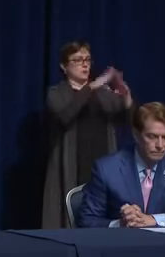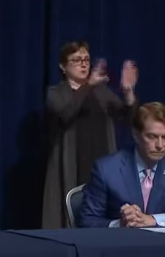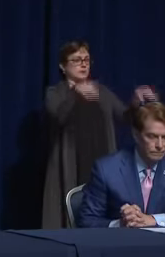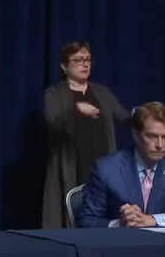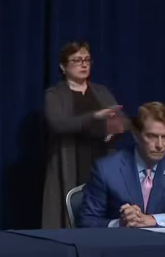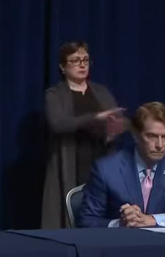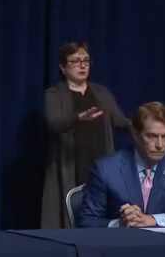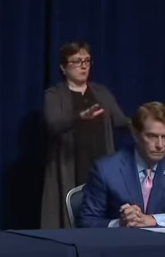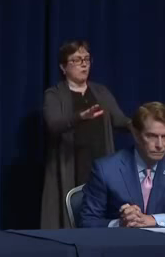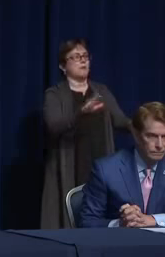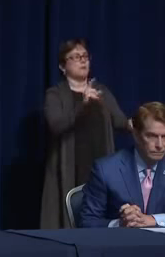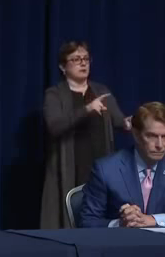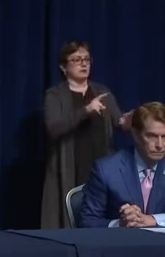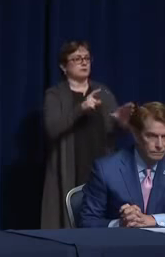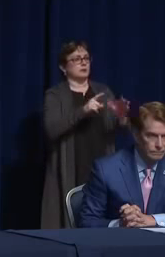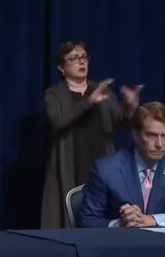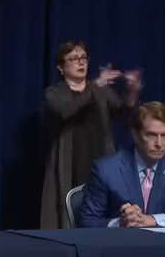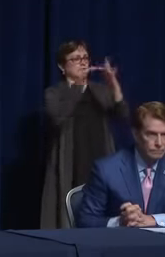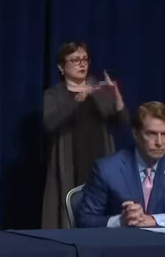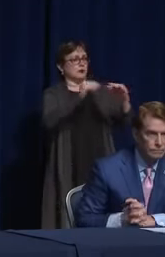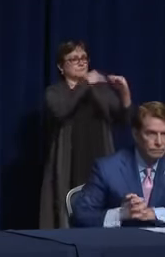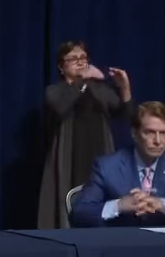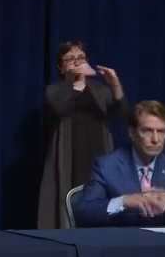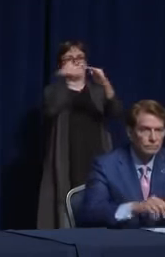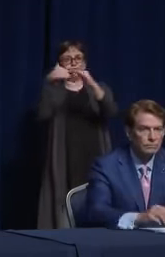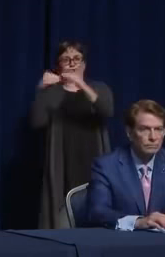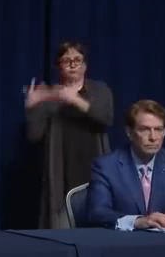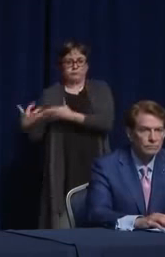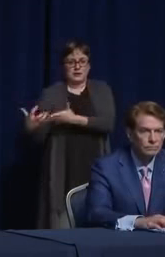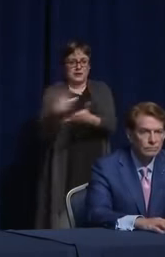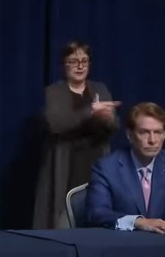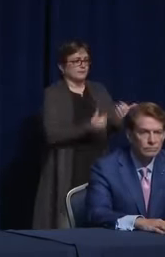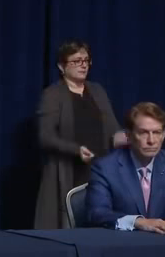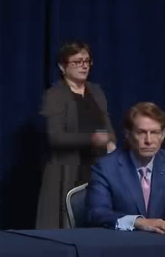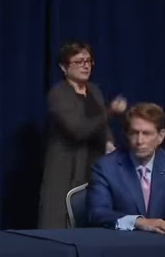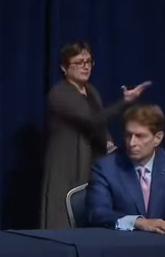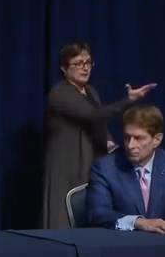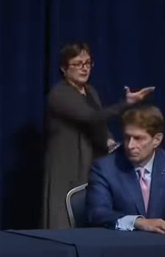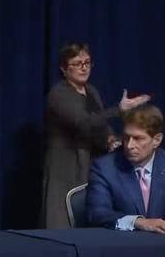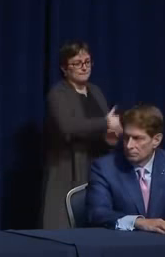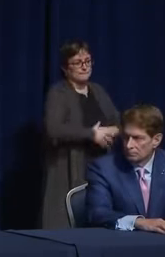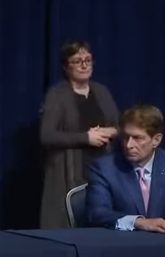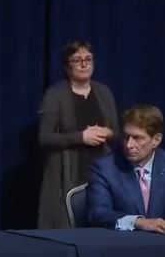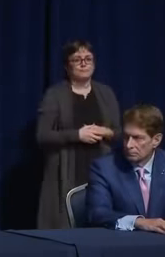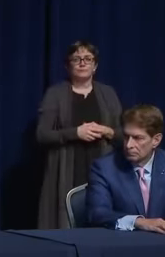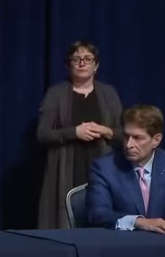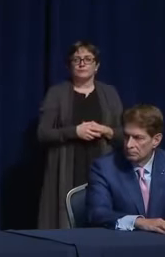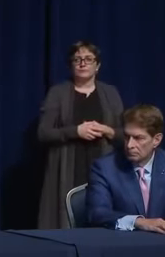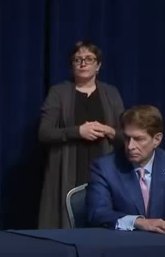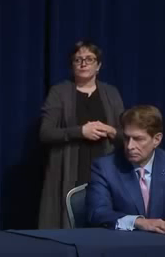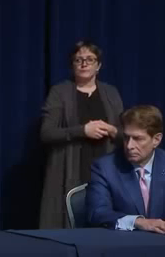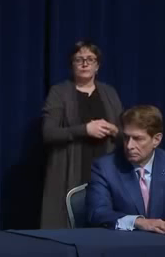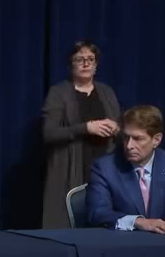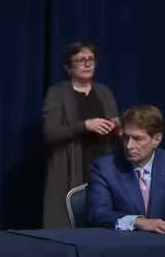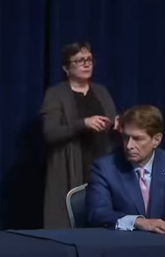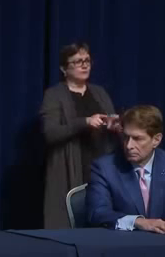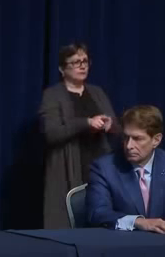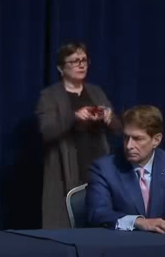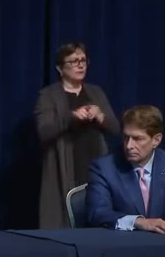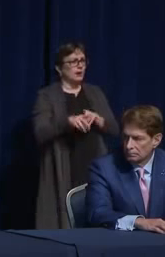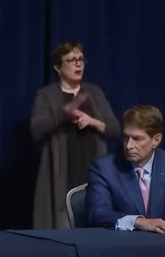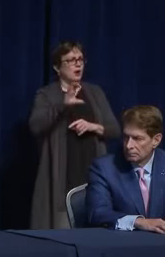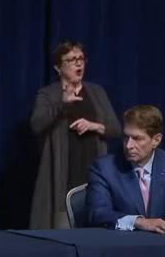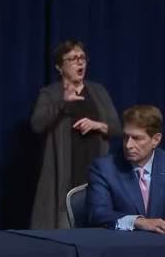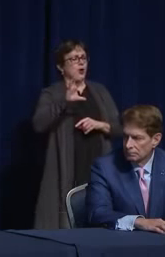elections themselves, the March 21st special election in the Fire District of Old Bridge, the March